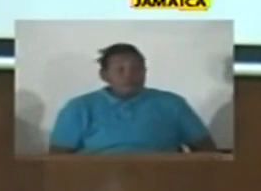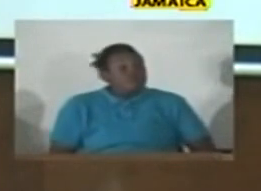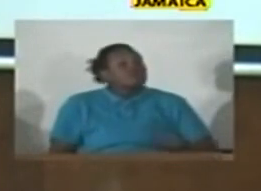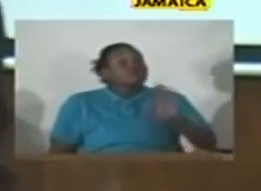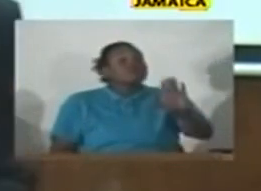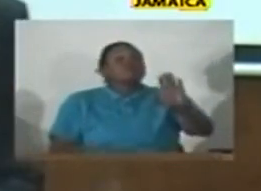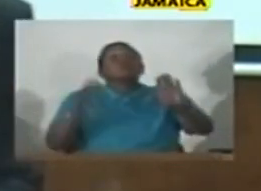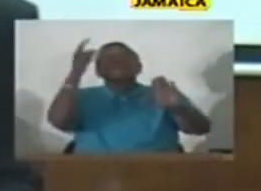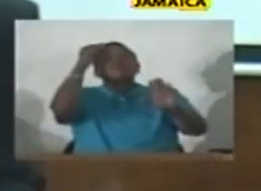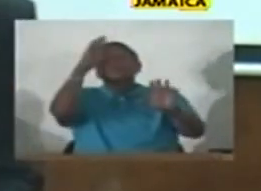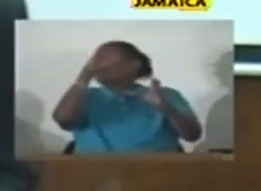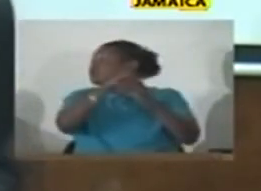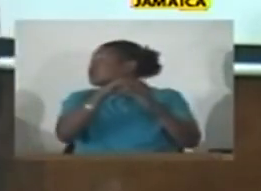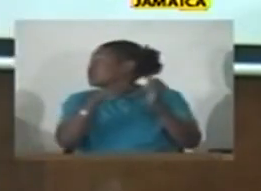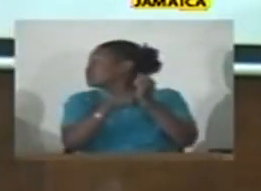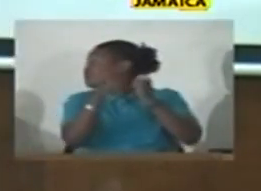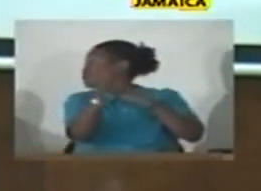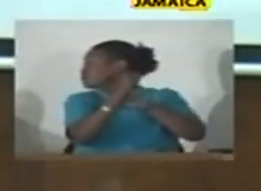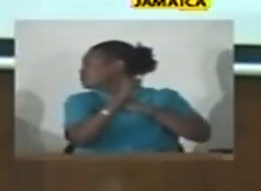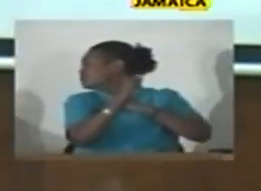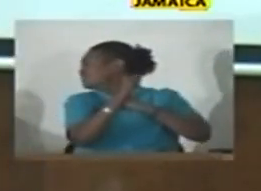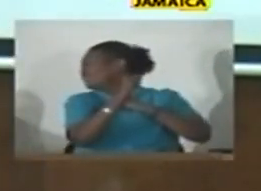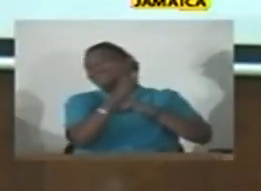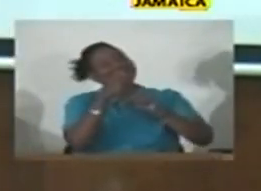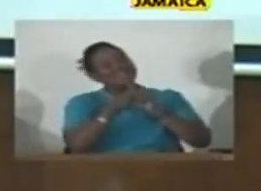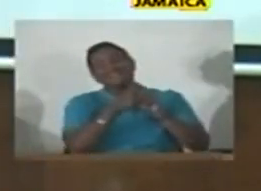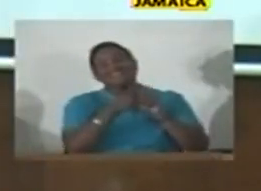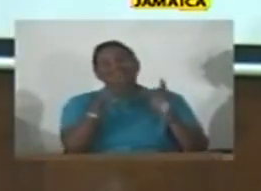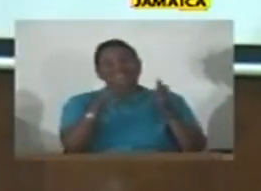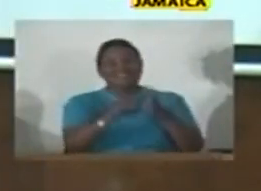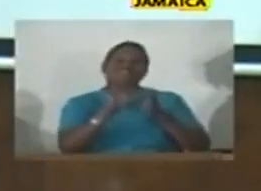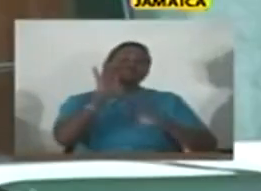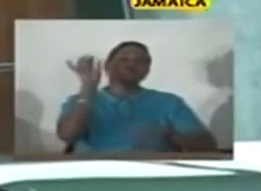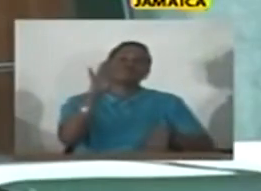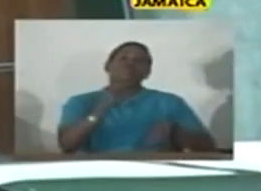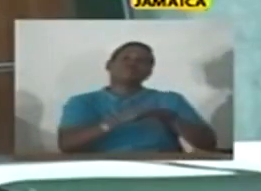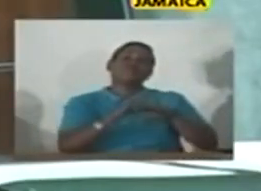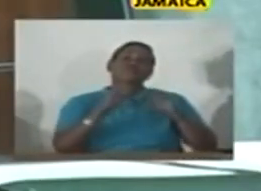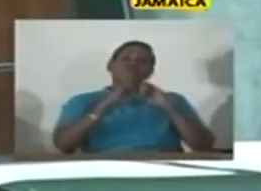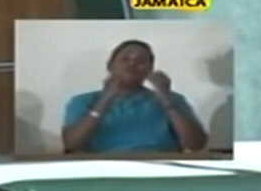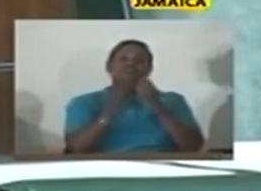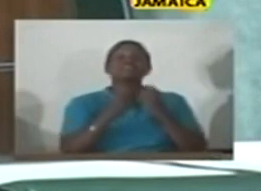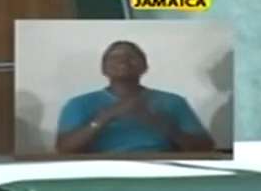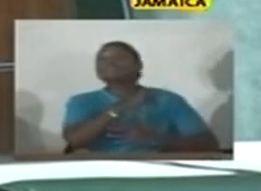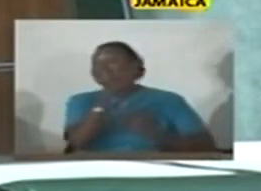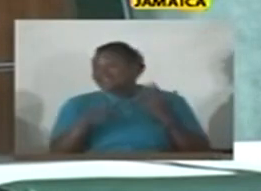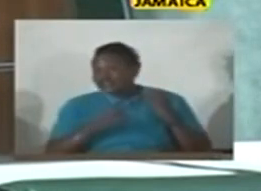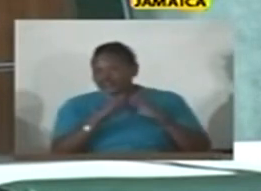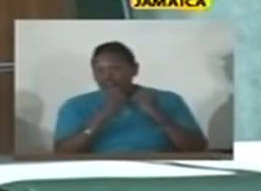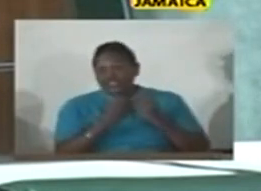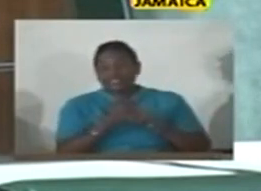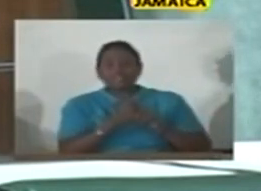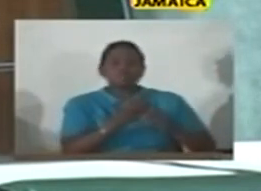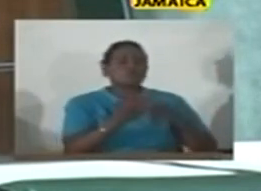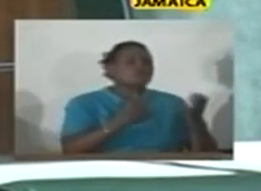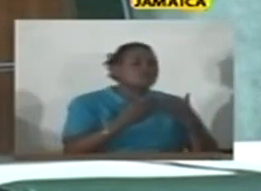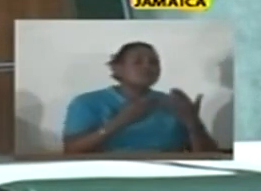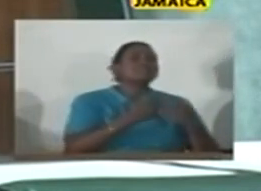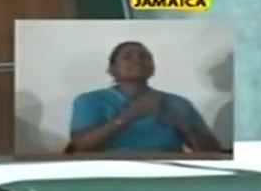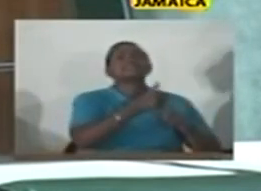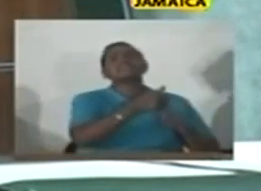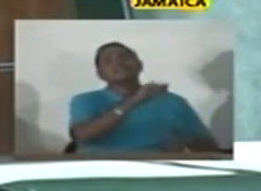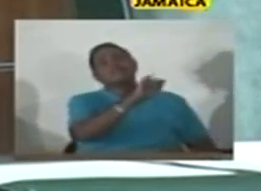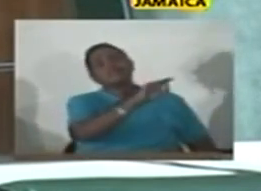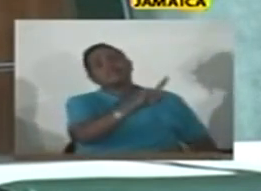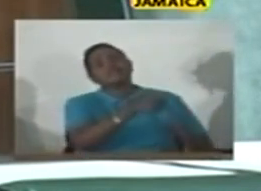the structuring of the sector is that emphasis will be placed on organizations. These organizations, whether it be JSPMO